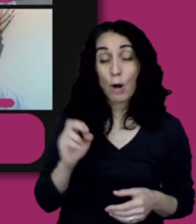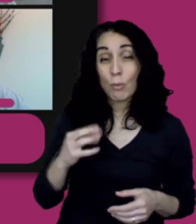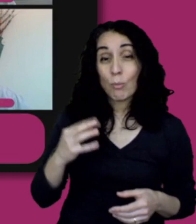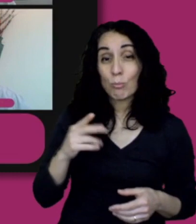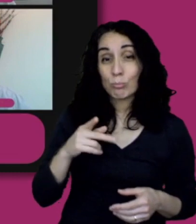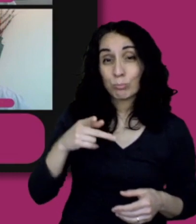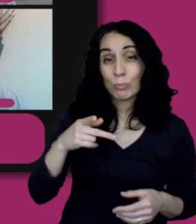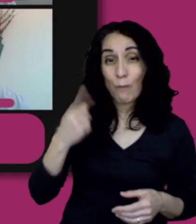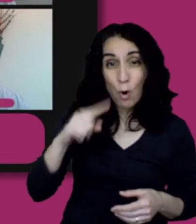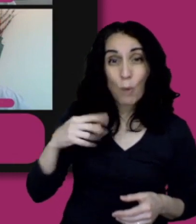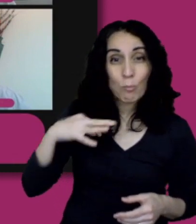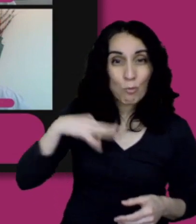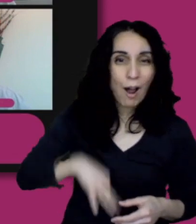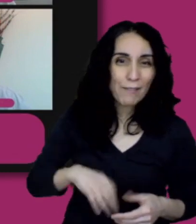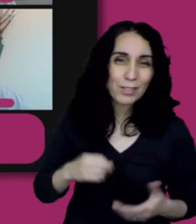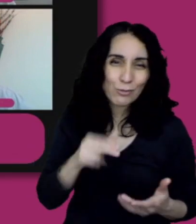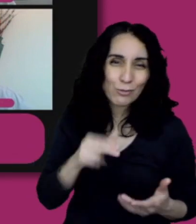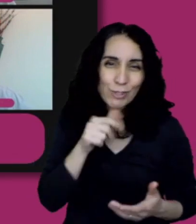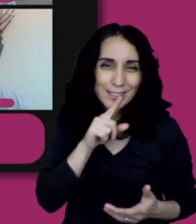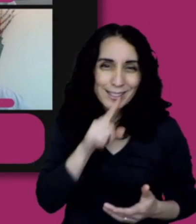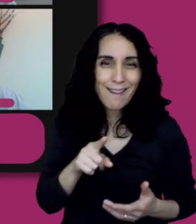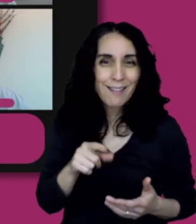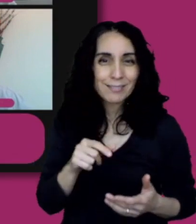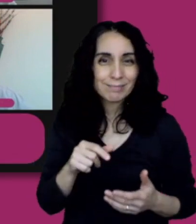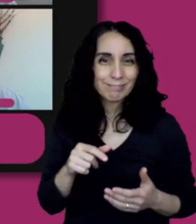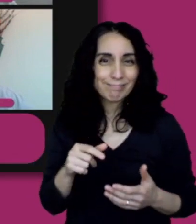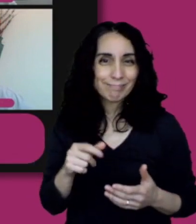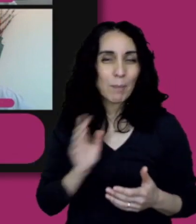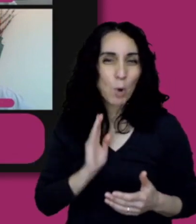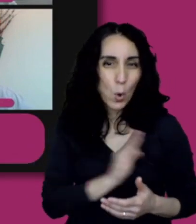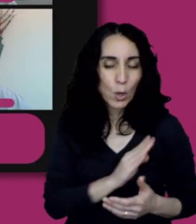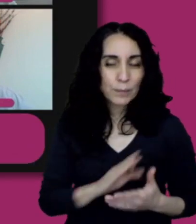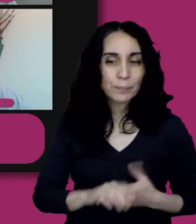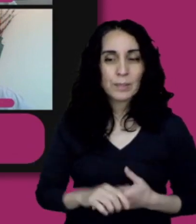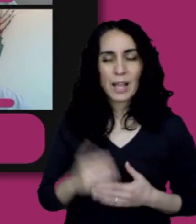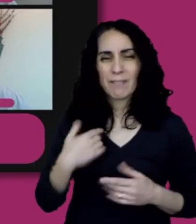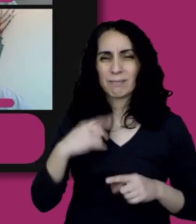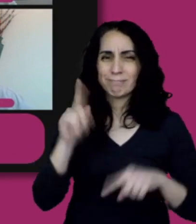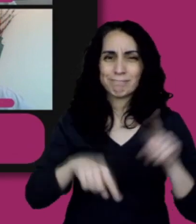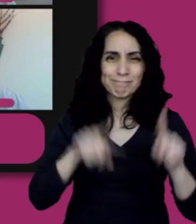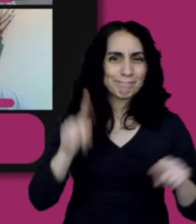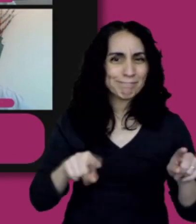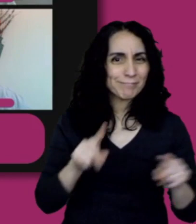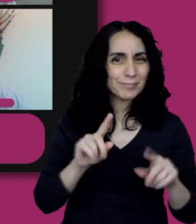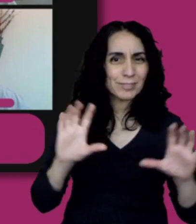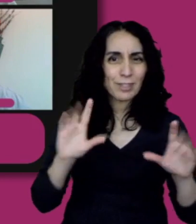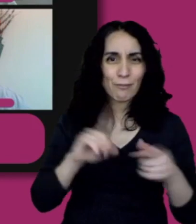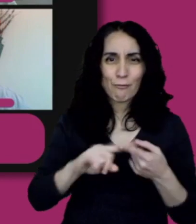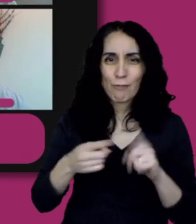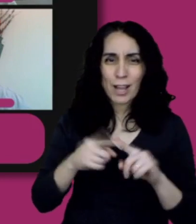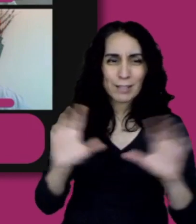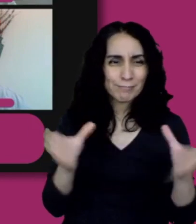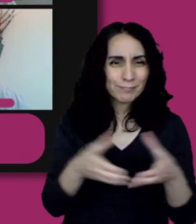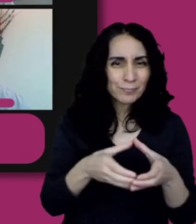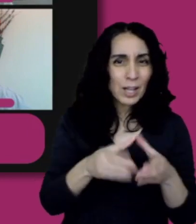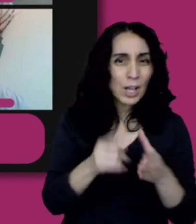valuable to me. So I asked friends that had various roles. So I have lawyers